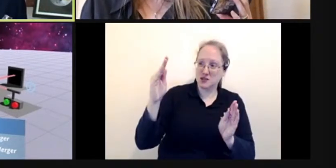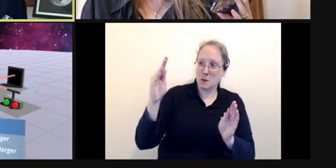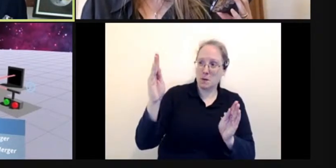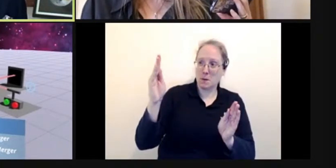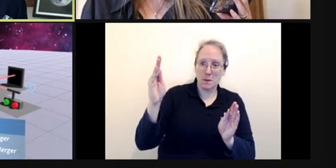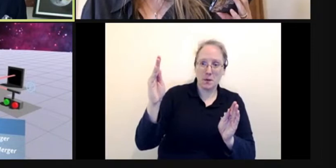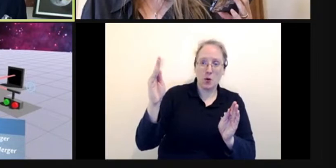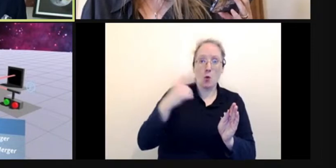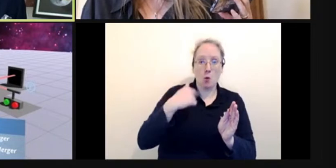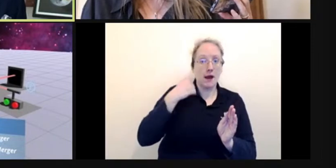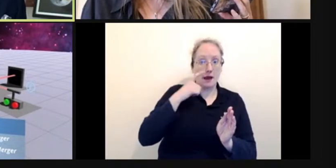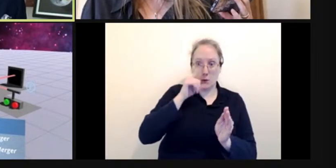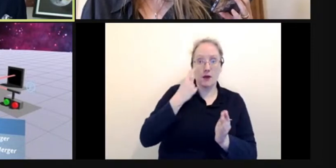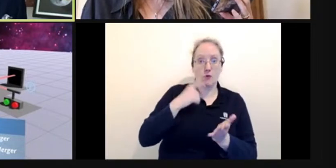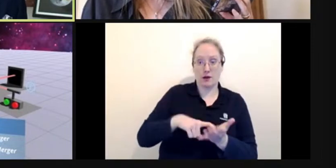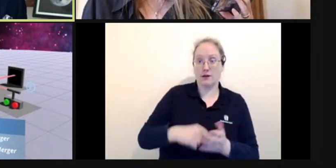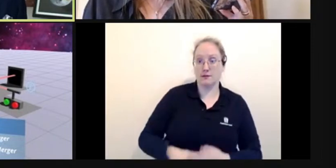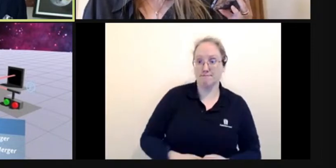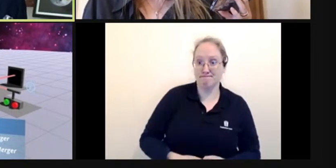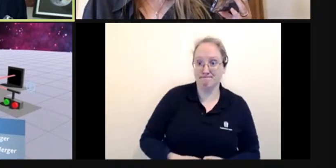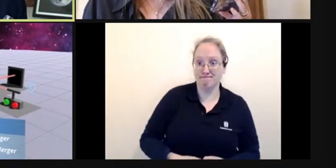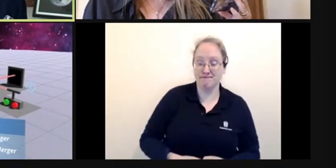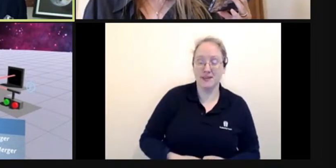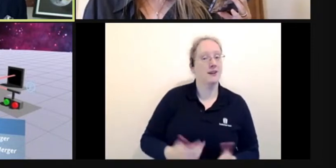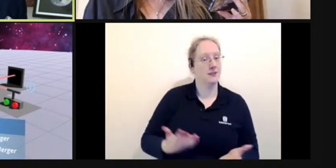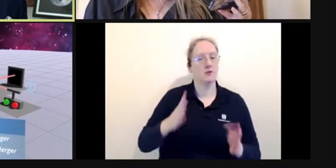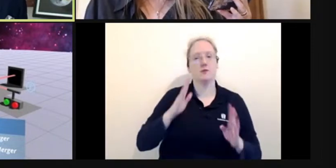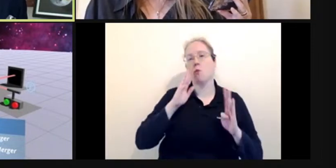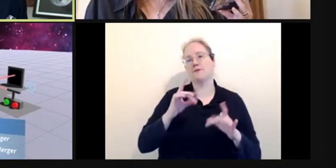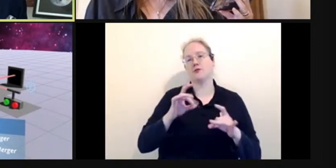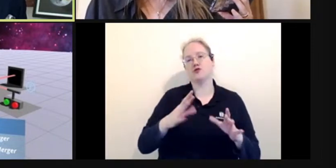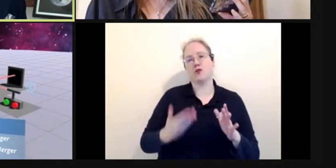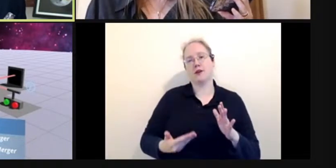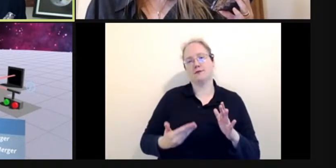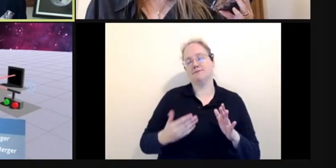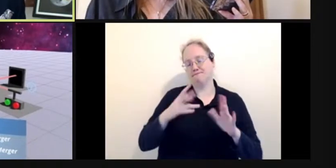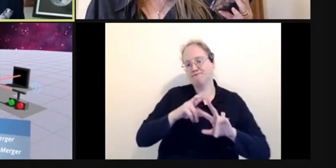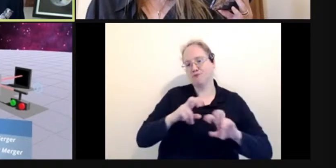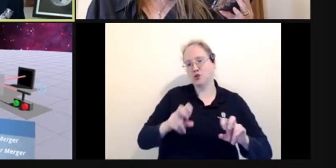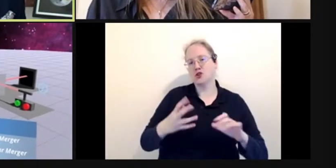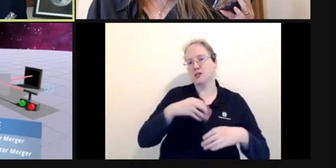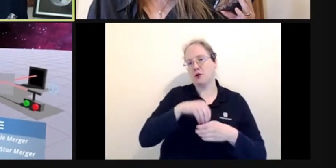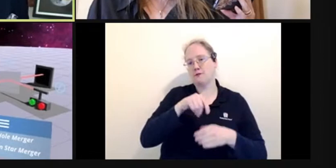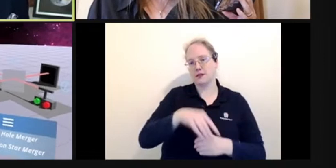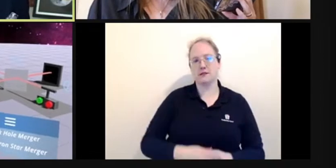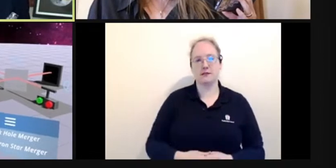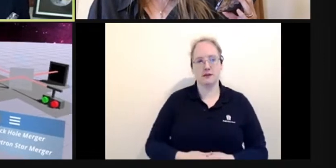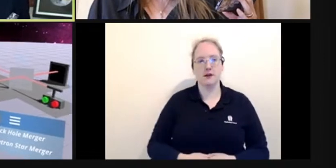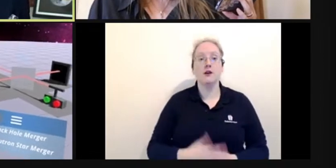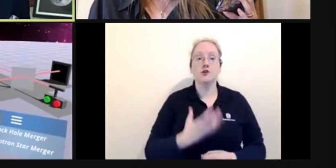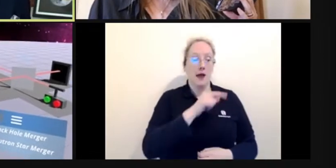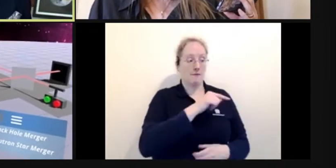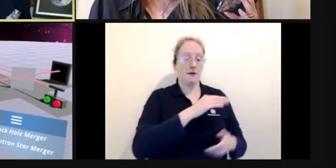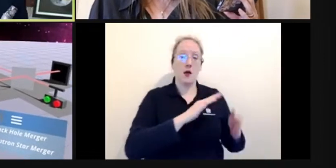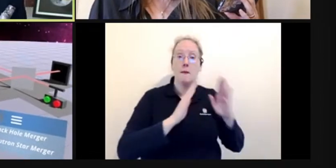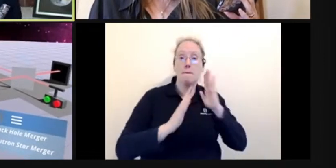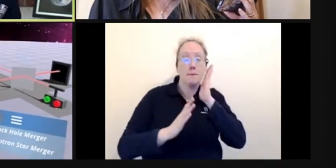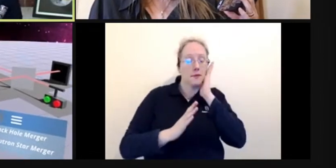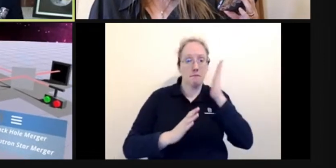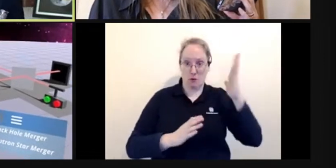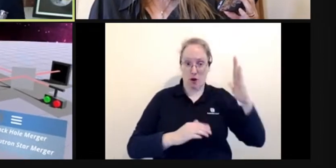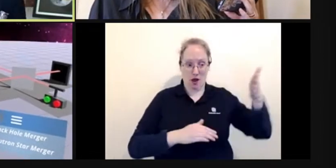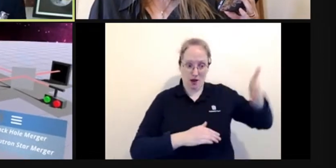Australian efforts. We have the mirrors that reflect that laser back and forth, developed by the CSIRO. The